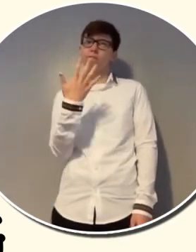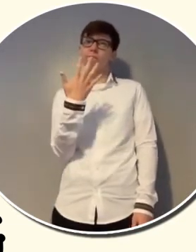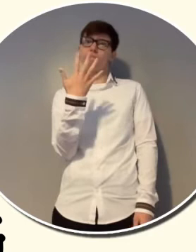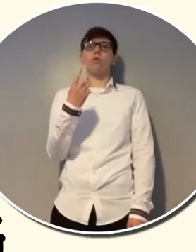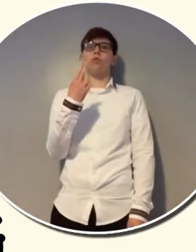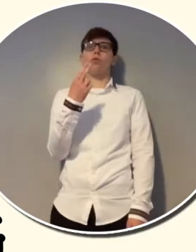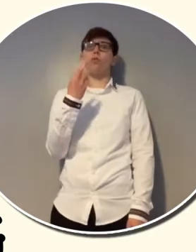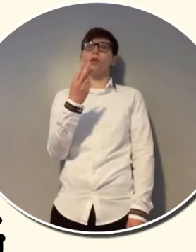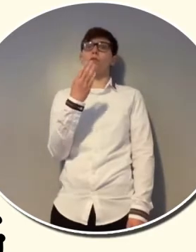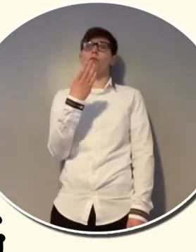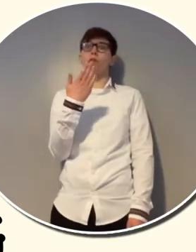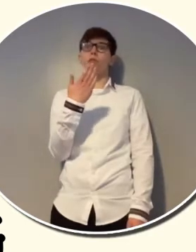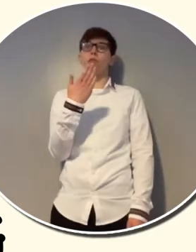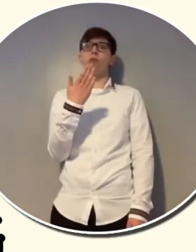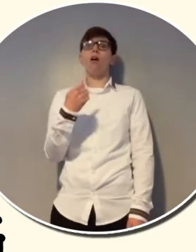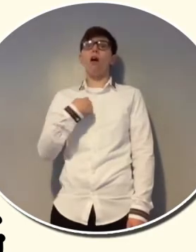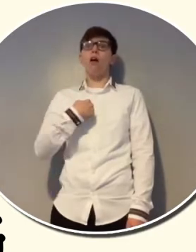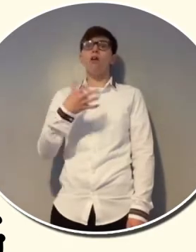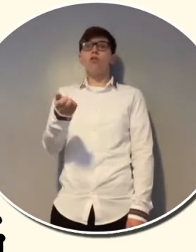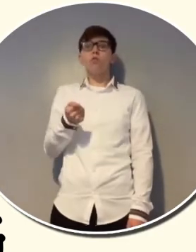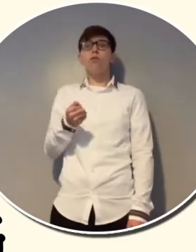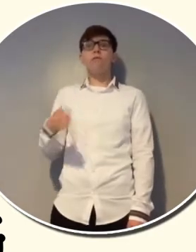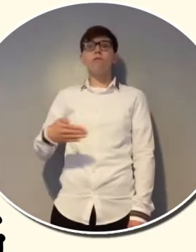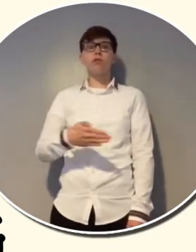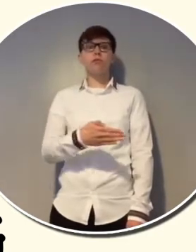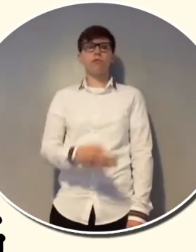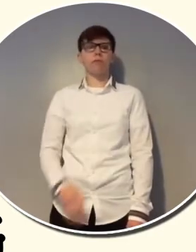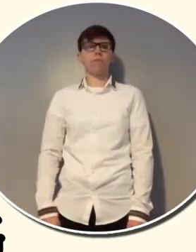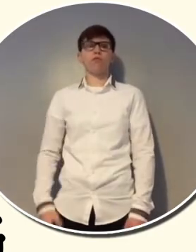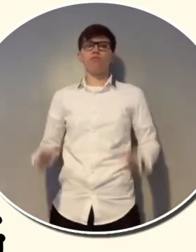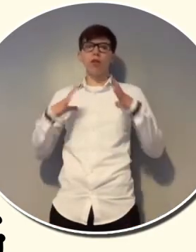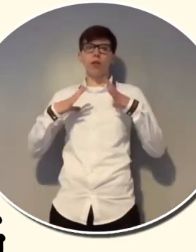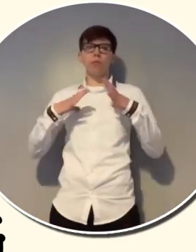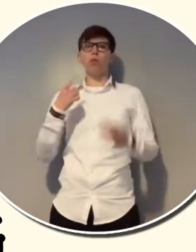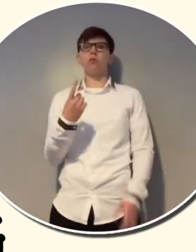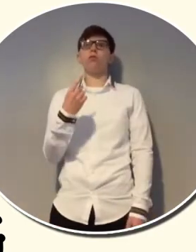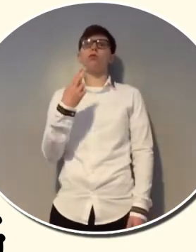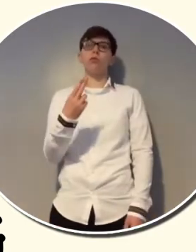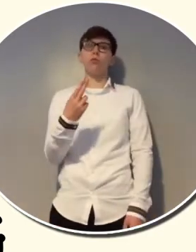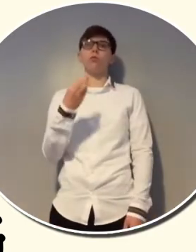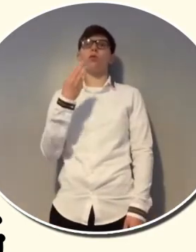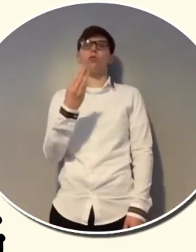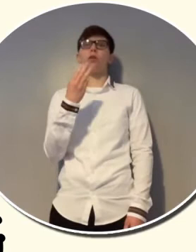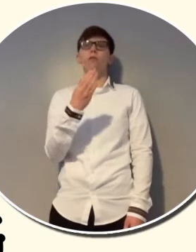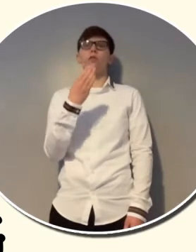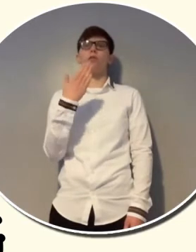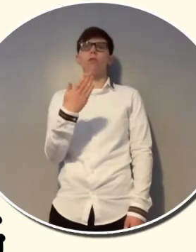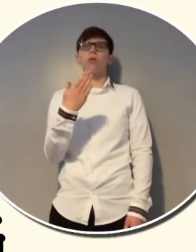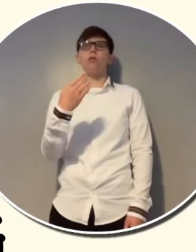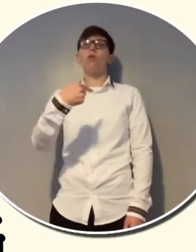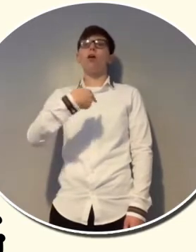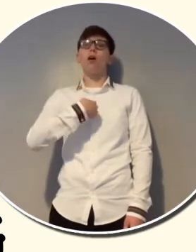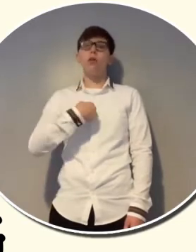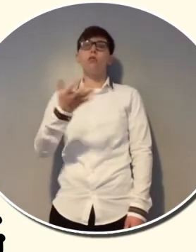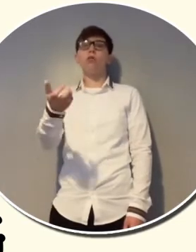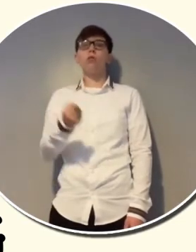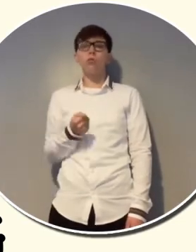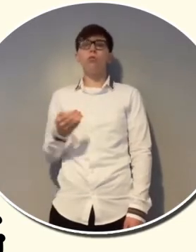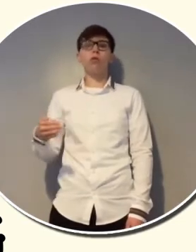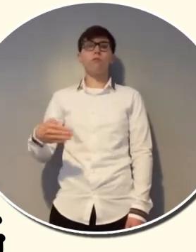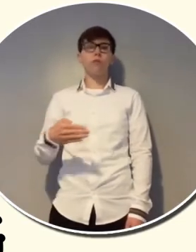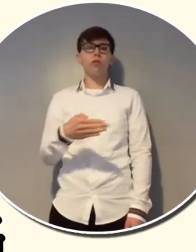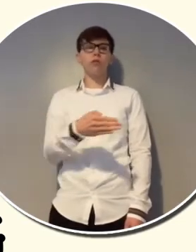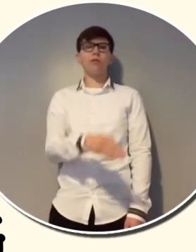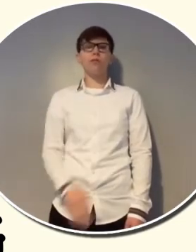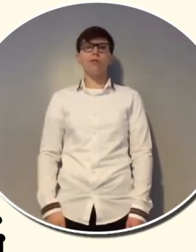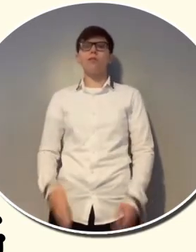6, 7, 8, 9, 10. Then I let it go again. Why did you let it go? Because it bit my